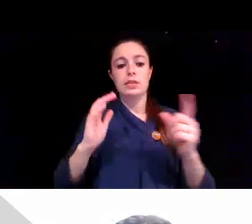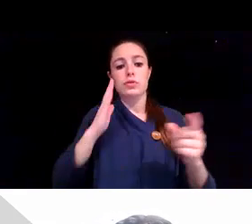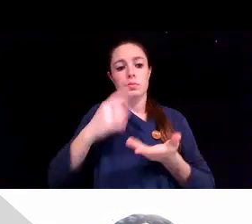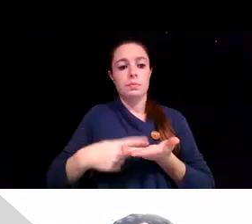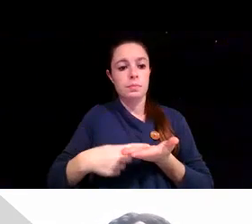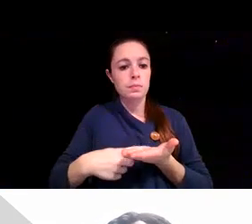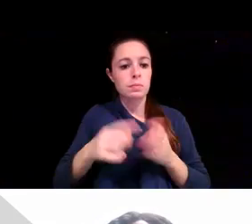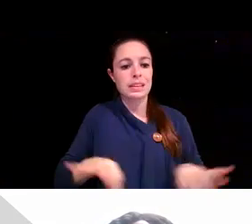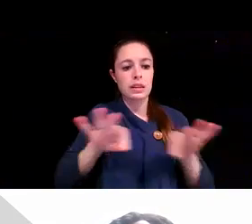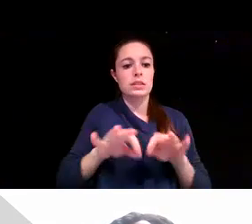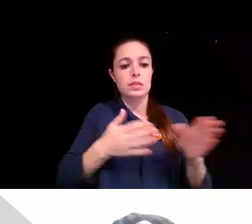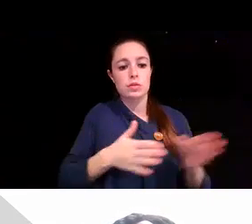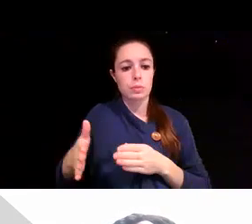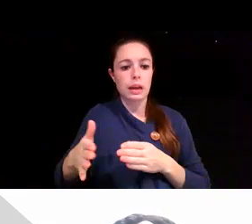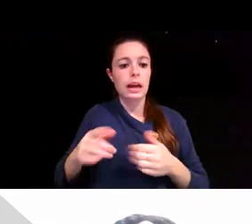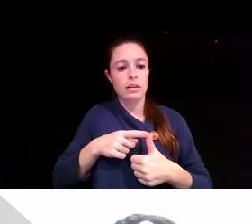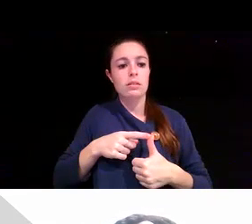the Essential Plan.